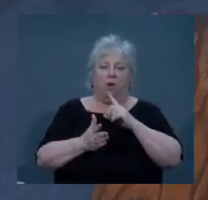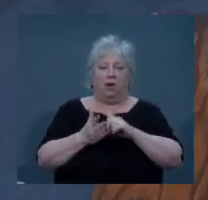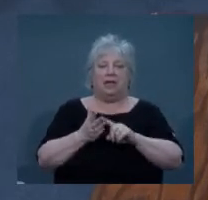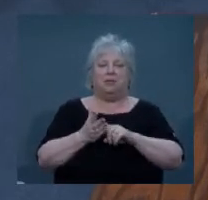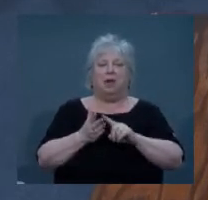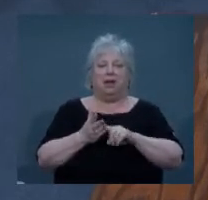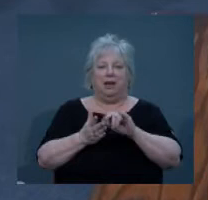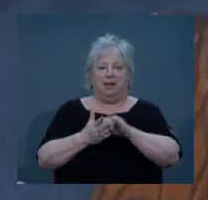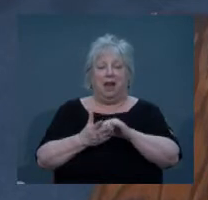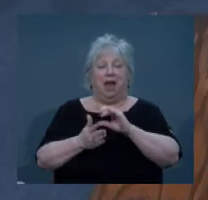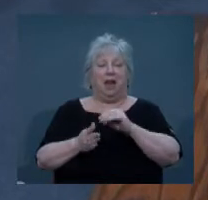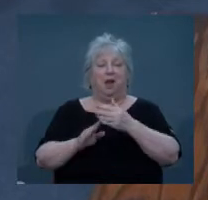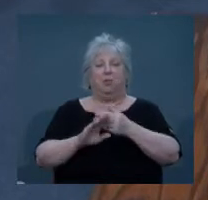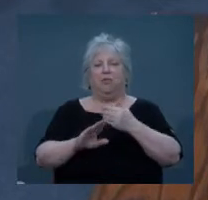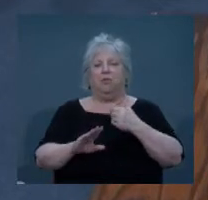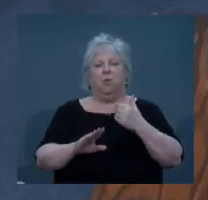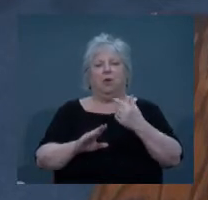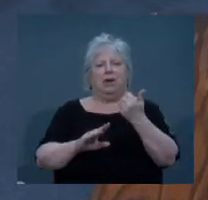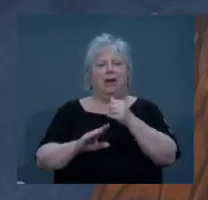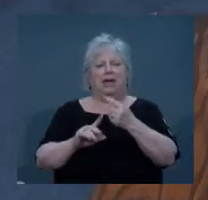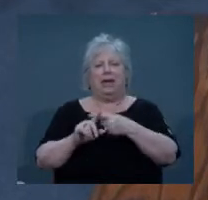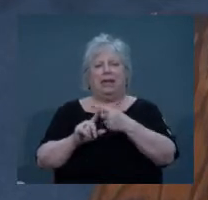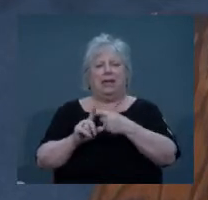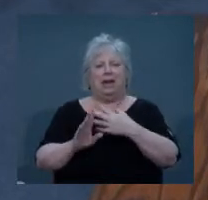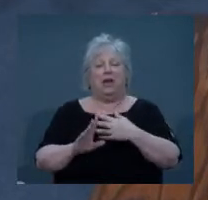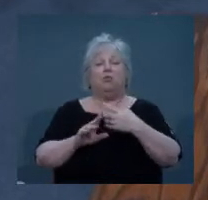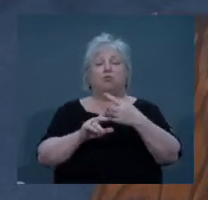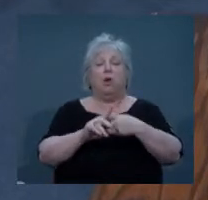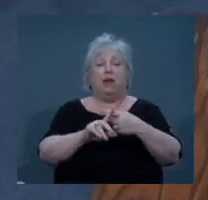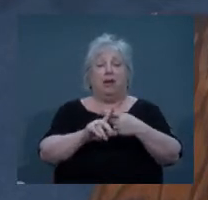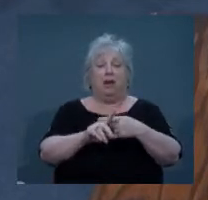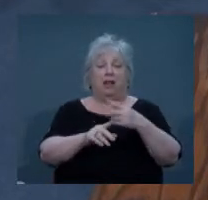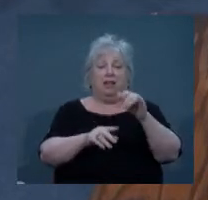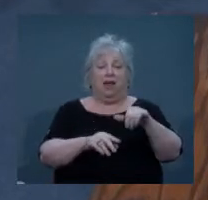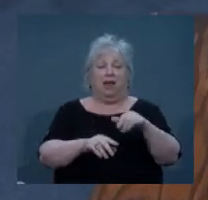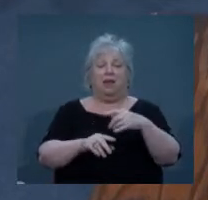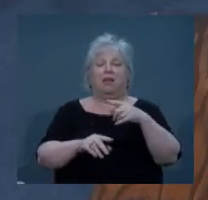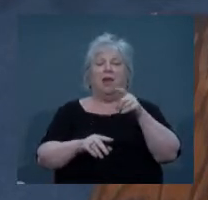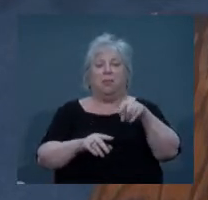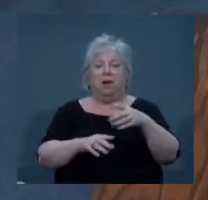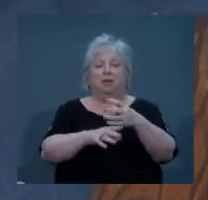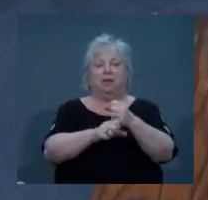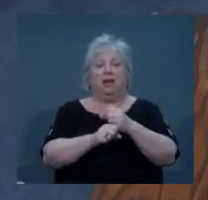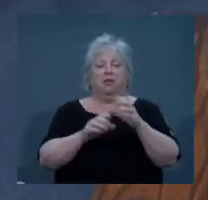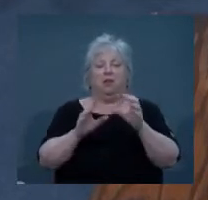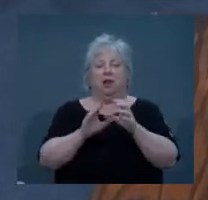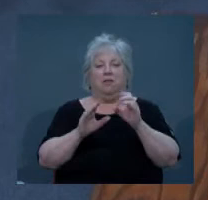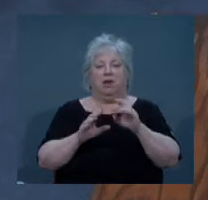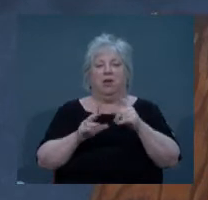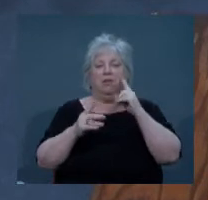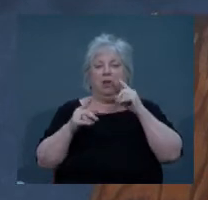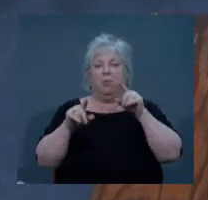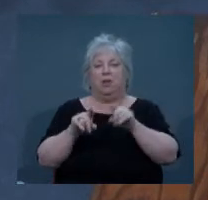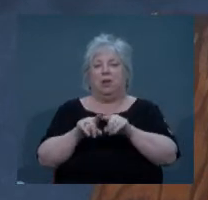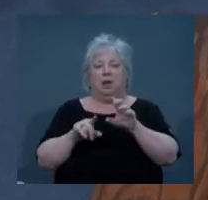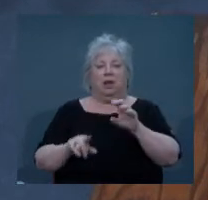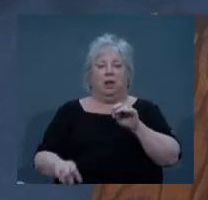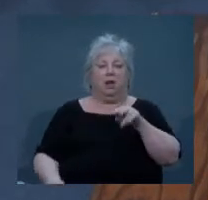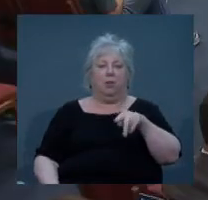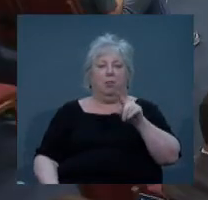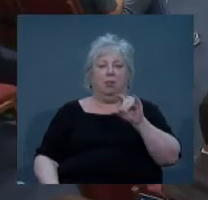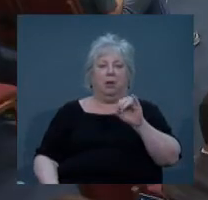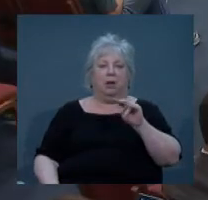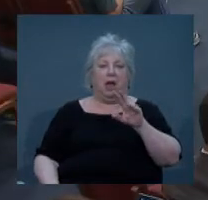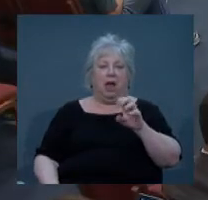and prior to any tenant renting it, they have to get a certificate of compliance from our department. So